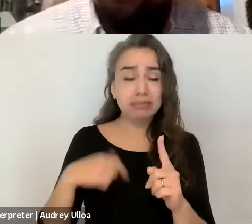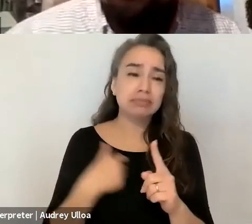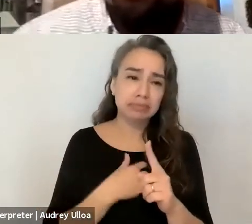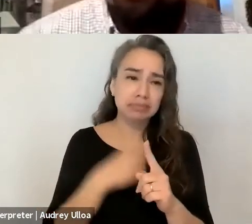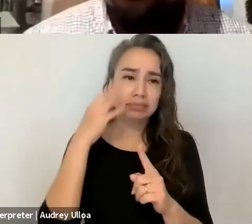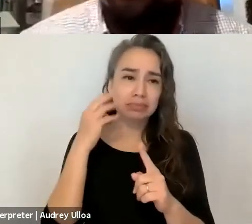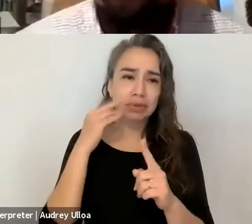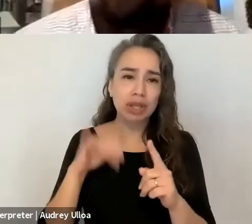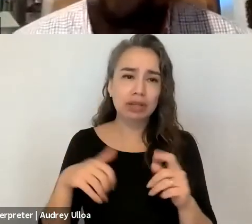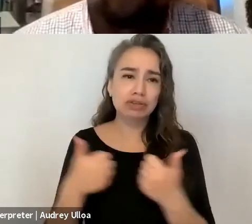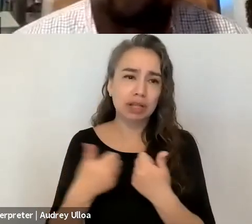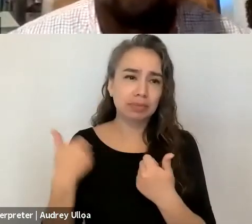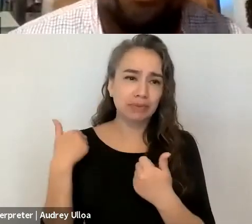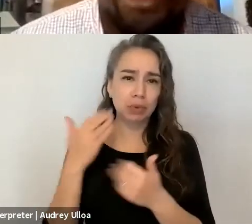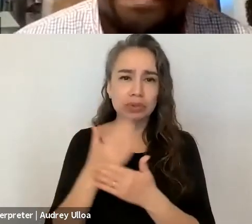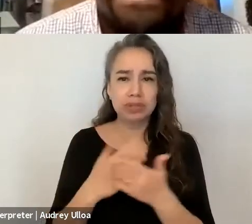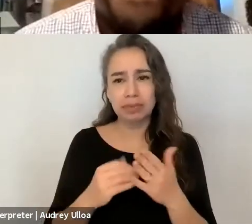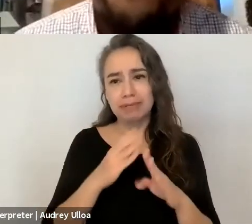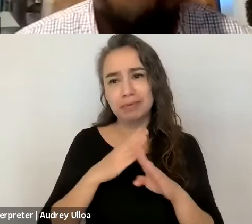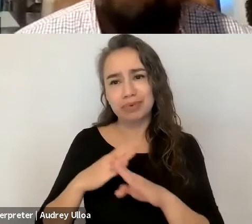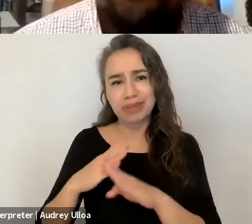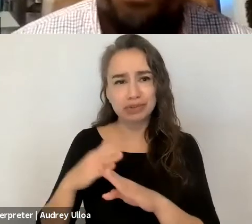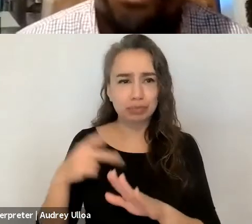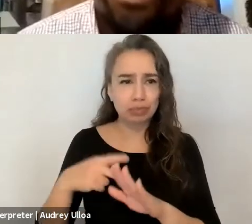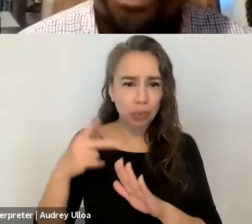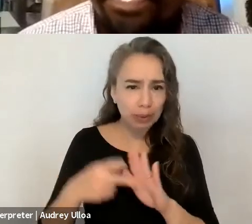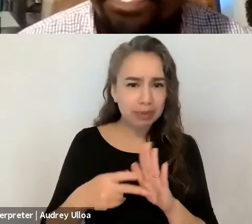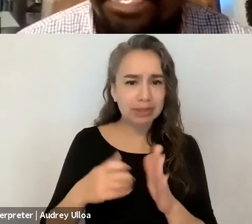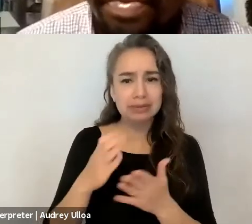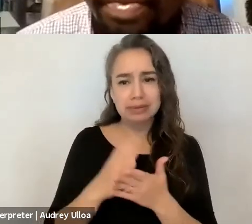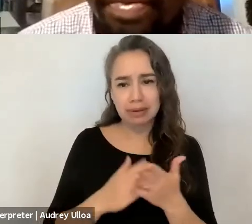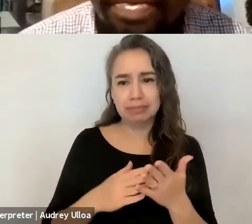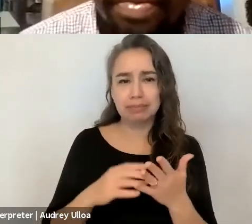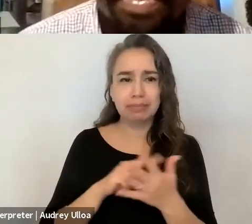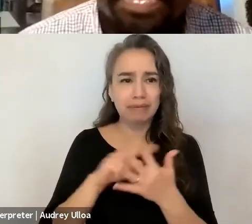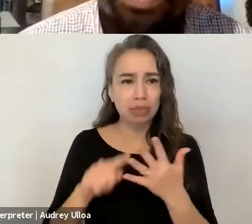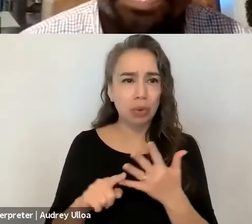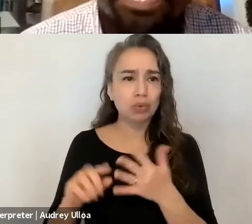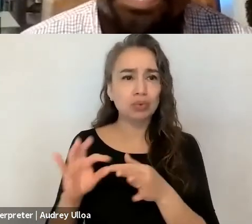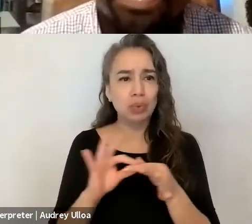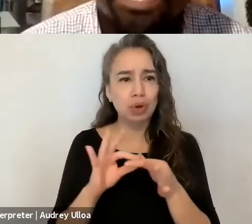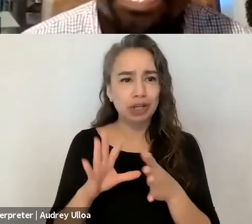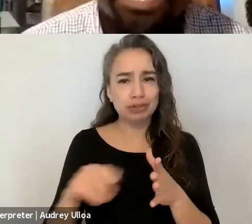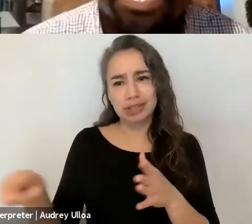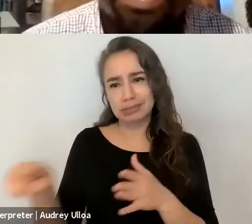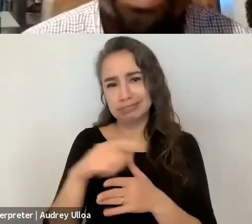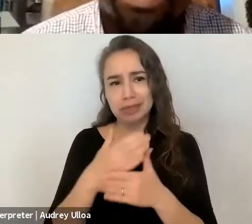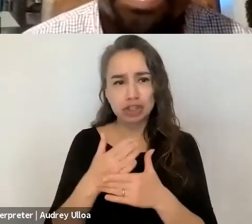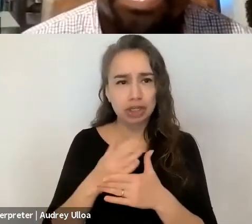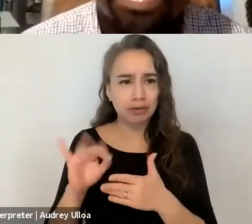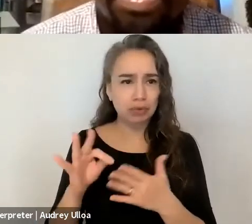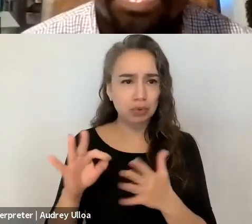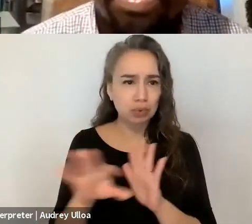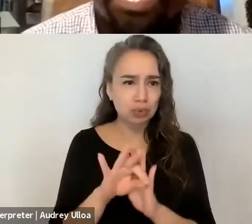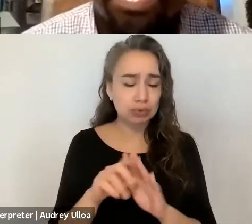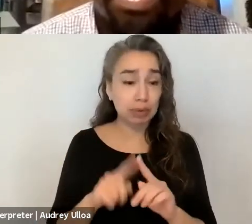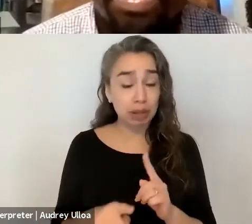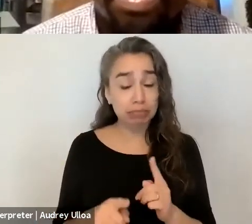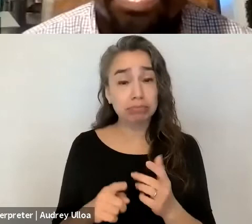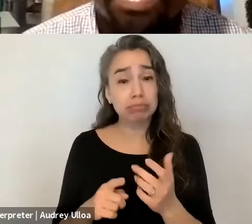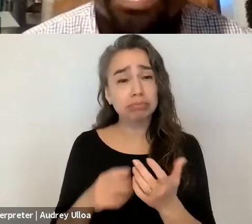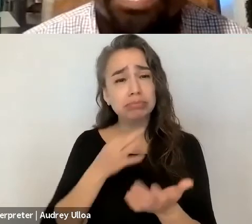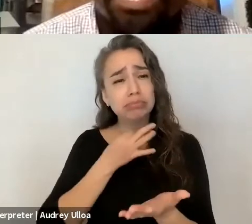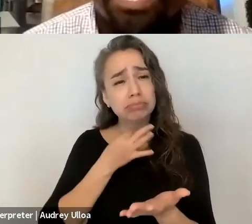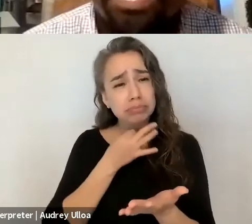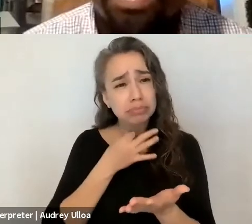with some of the prevention programming, and some of the other prevention coordinators can share that if they choose. But what was